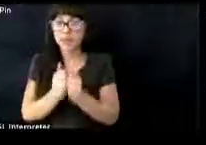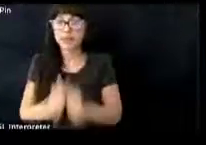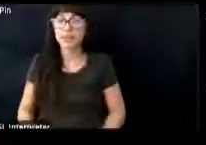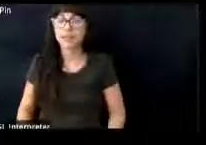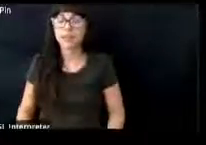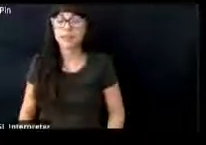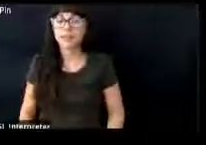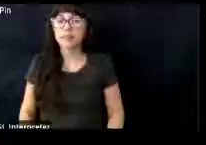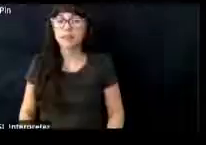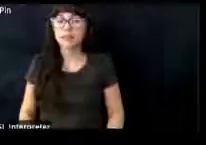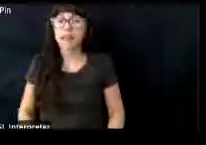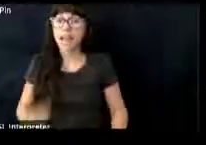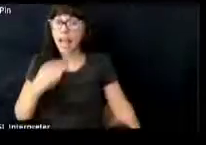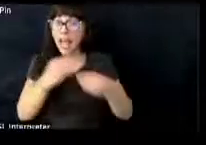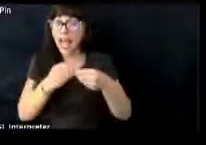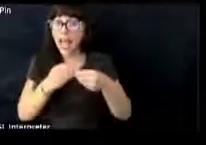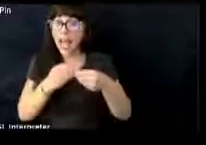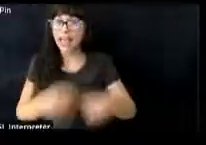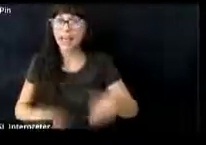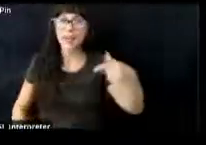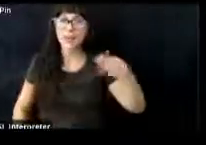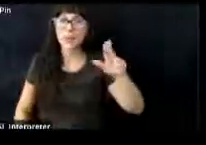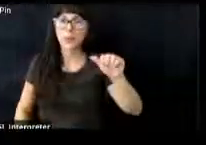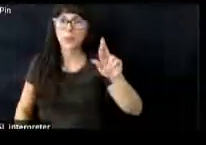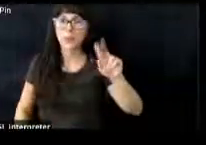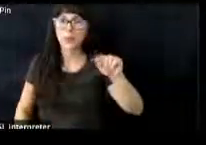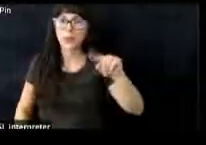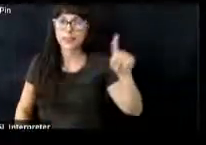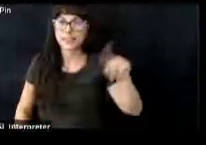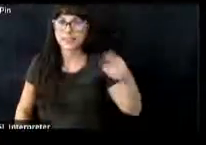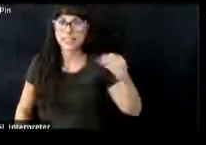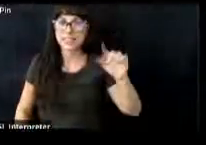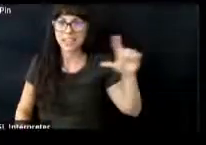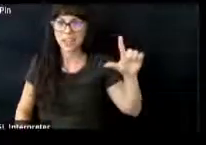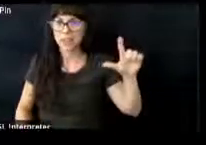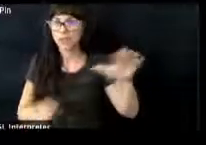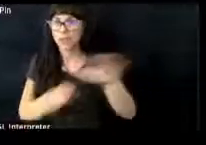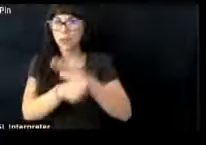and add Courts Hill, the rest of Courts Hill.